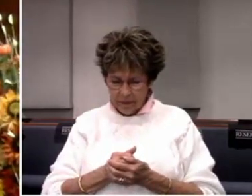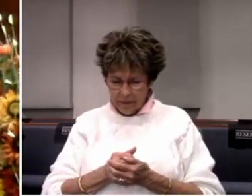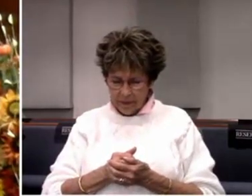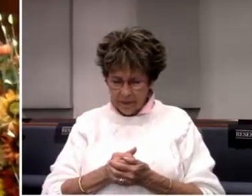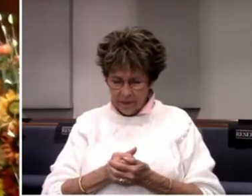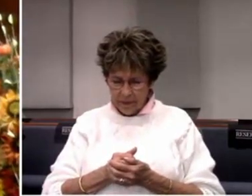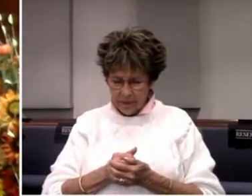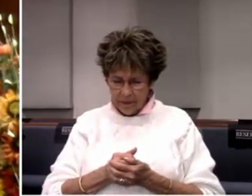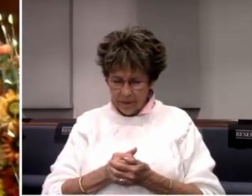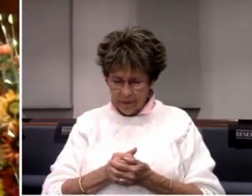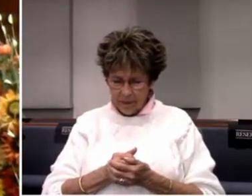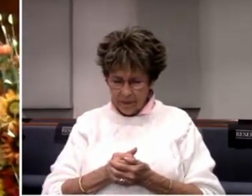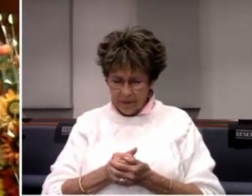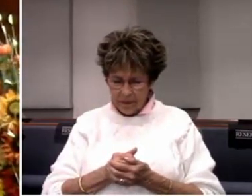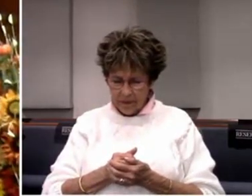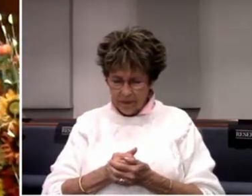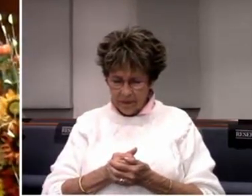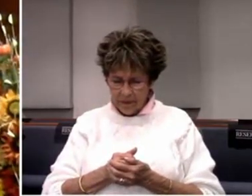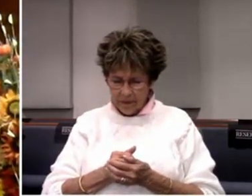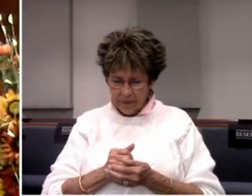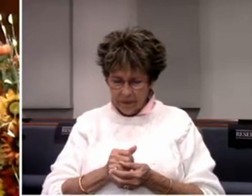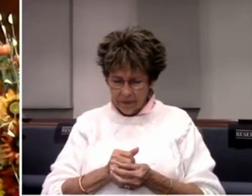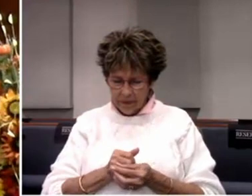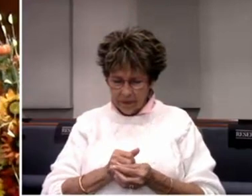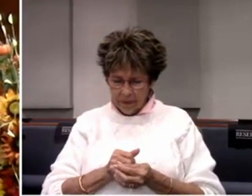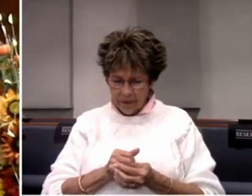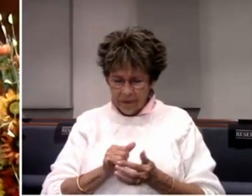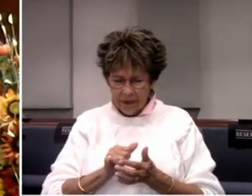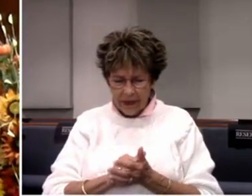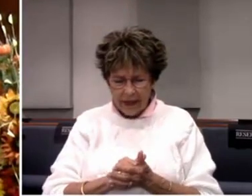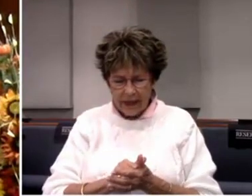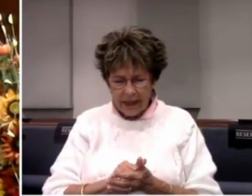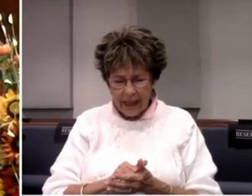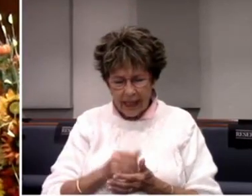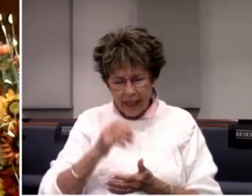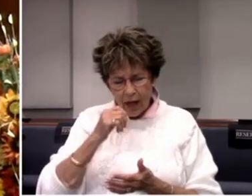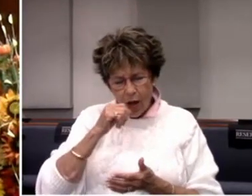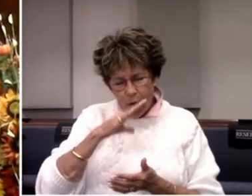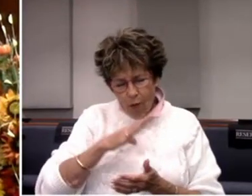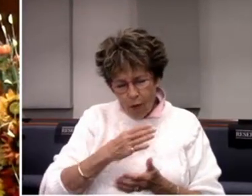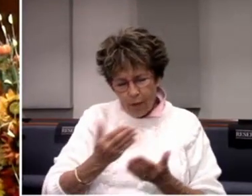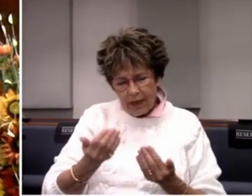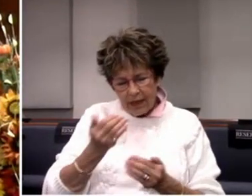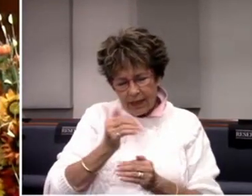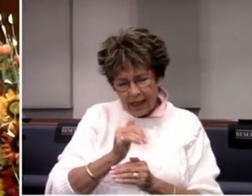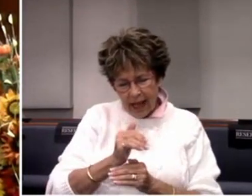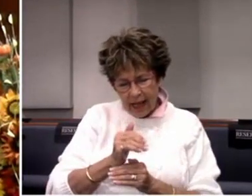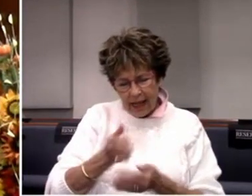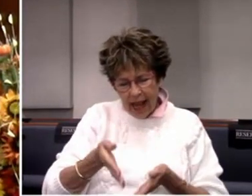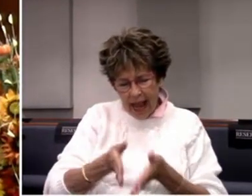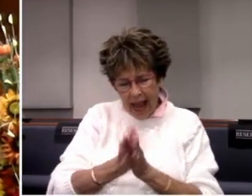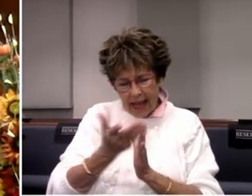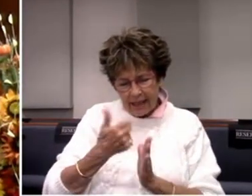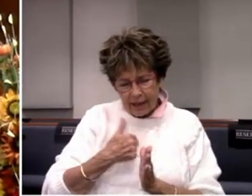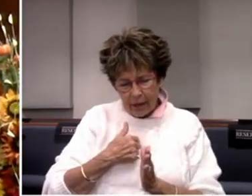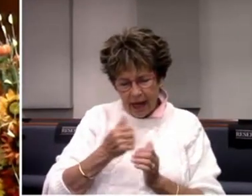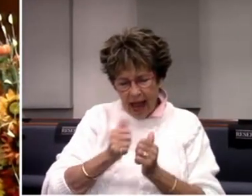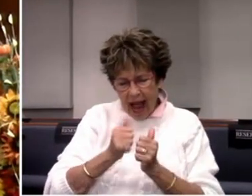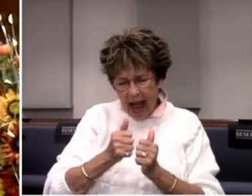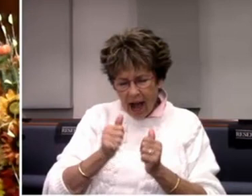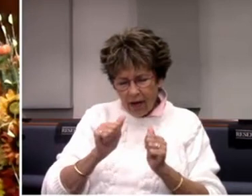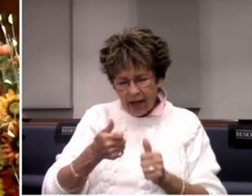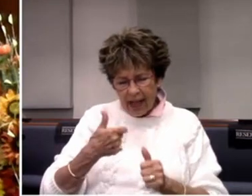She was already right with you when she didn't even need the message. She knew, I can't kill this person because